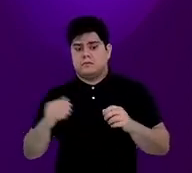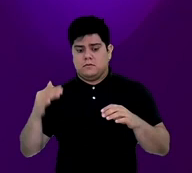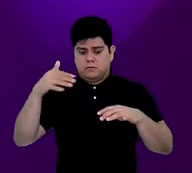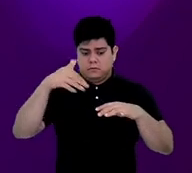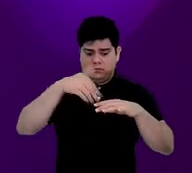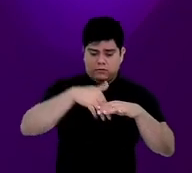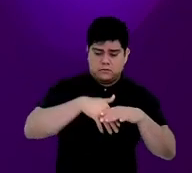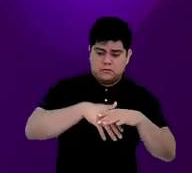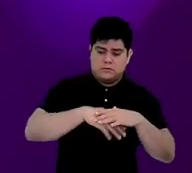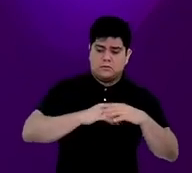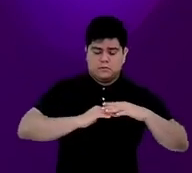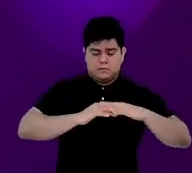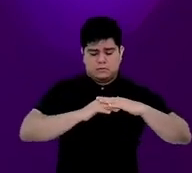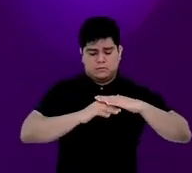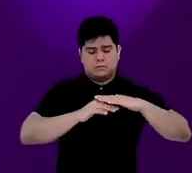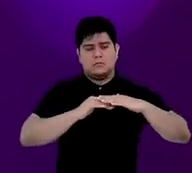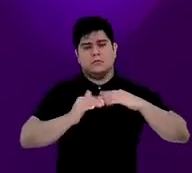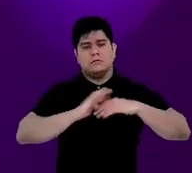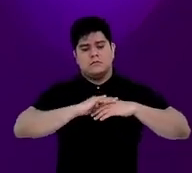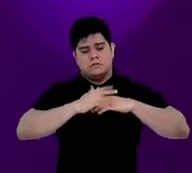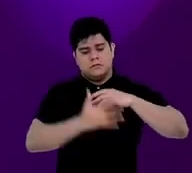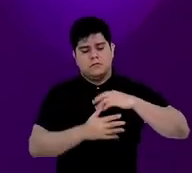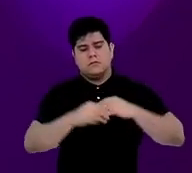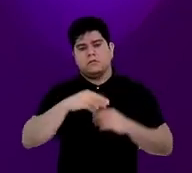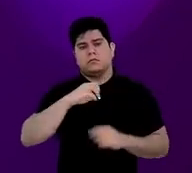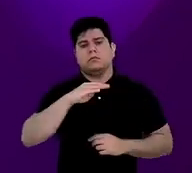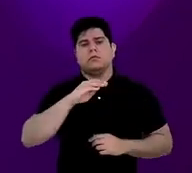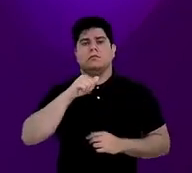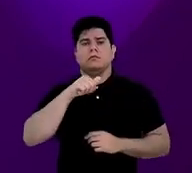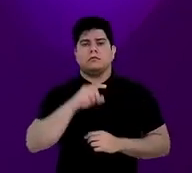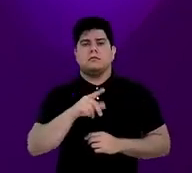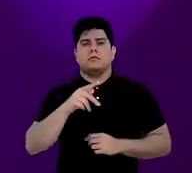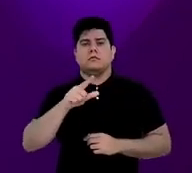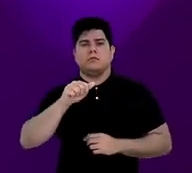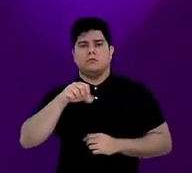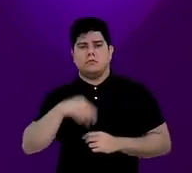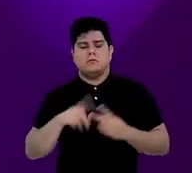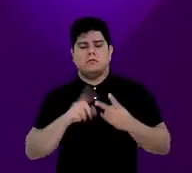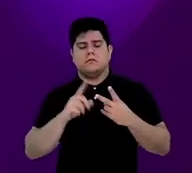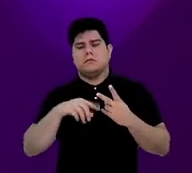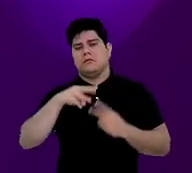mitochondrial membrane. And again, you get transcription factor activation.